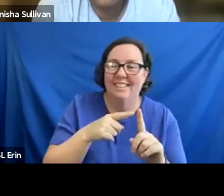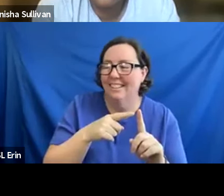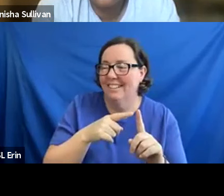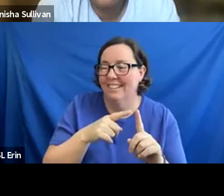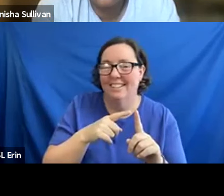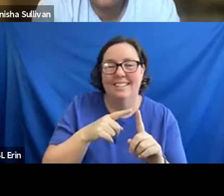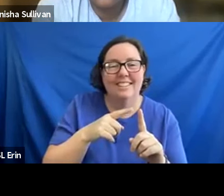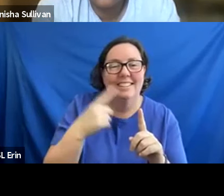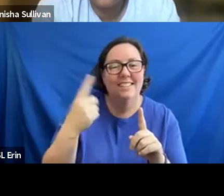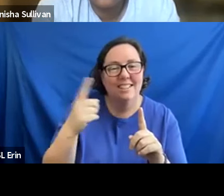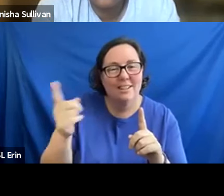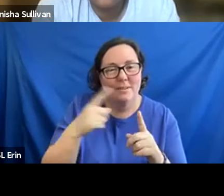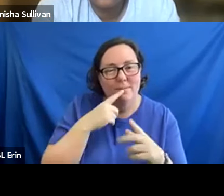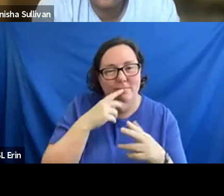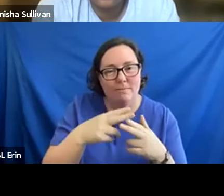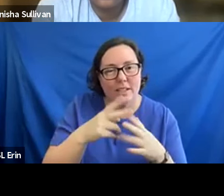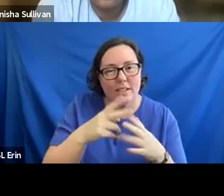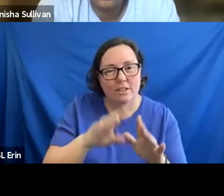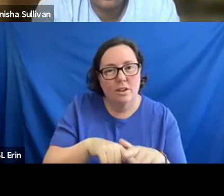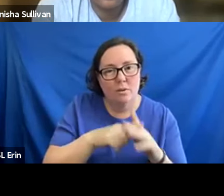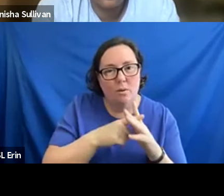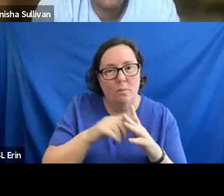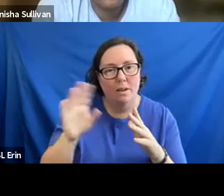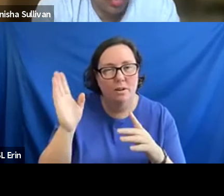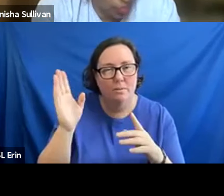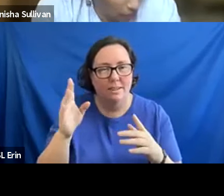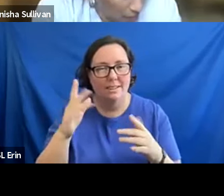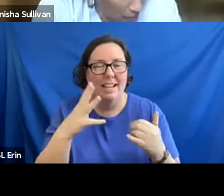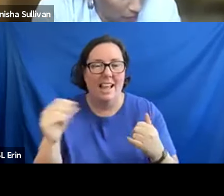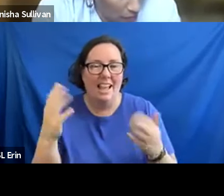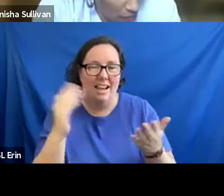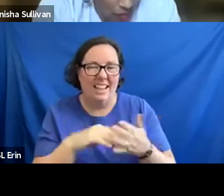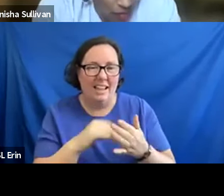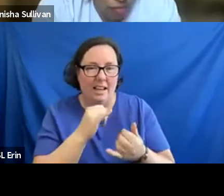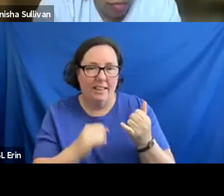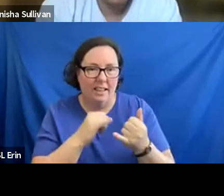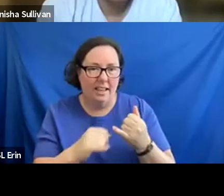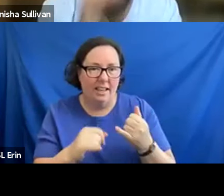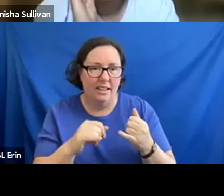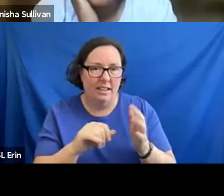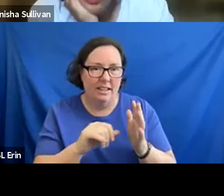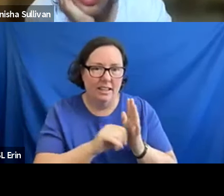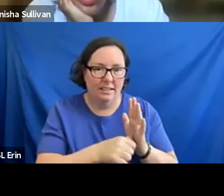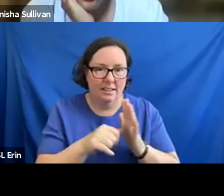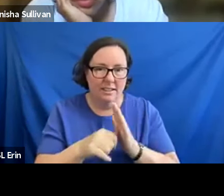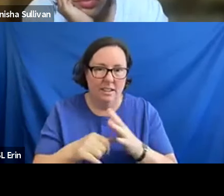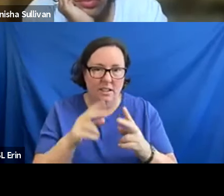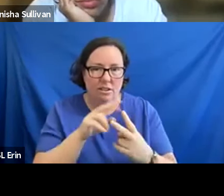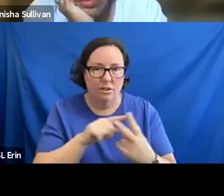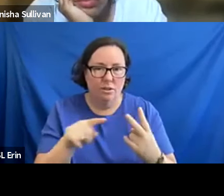And something that you said near the opening of your presentation and just now at the end, kind of these sort of twin concerns.